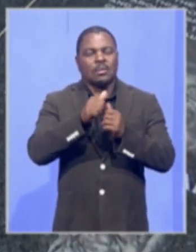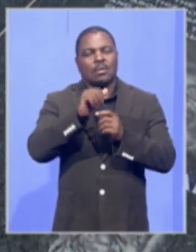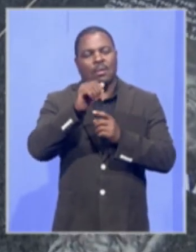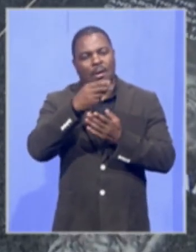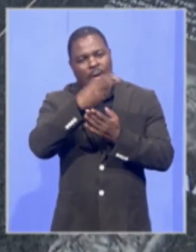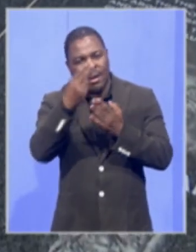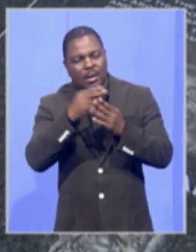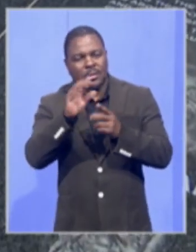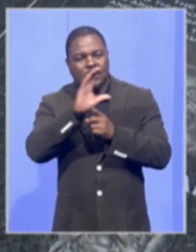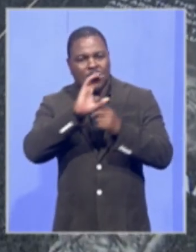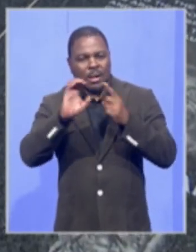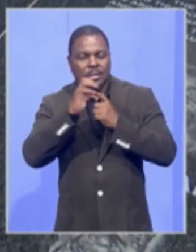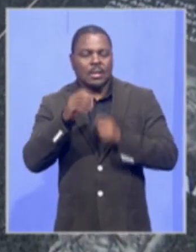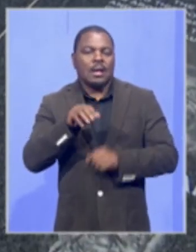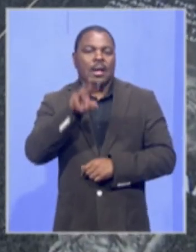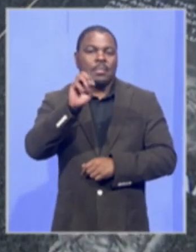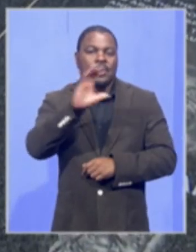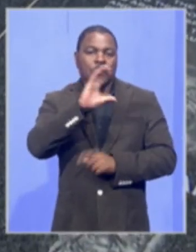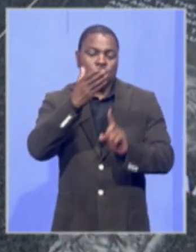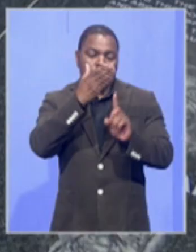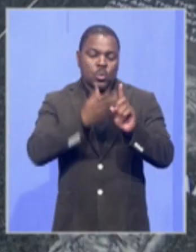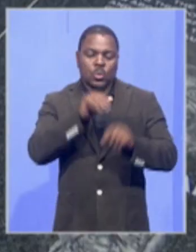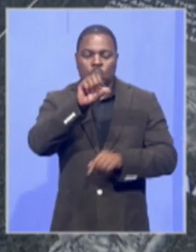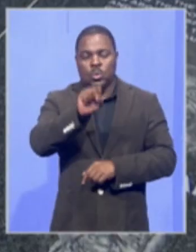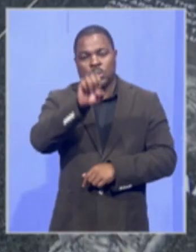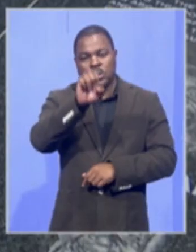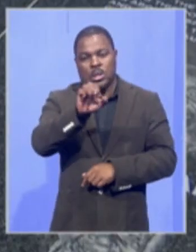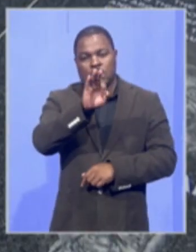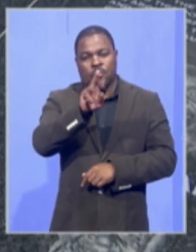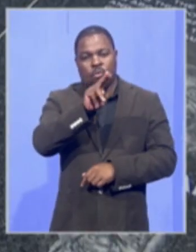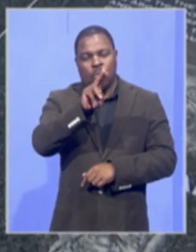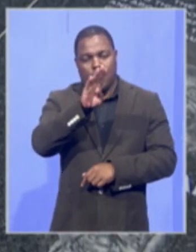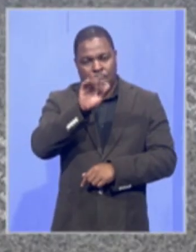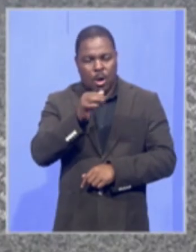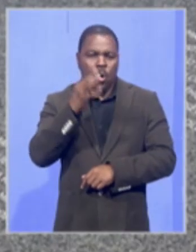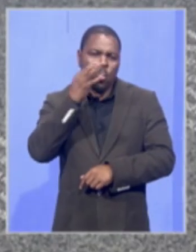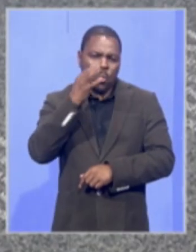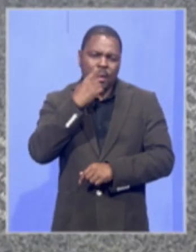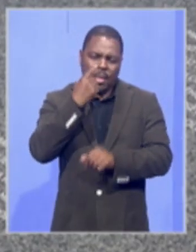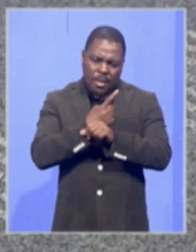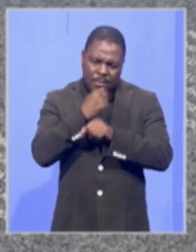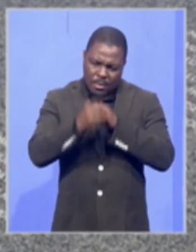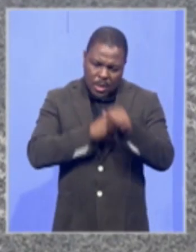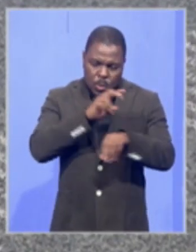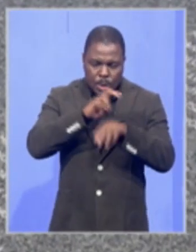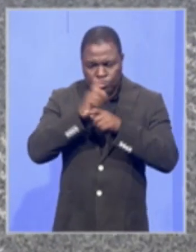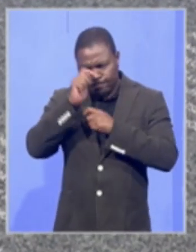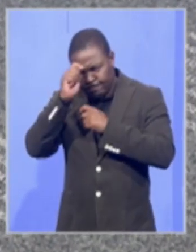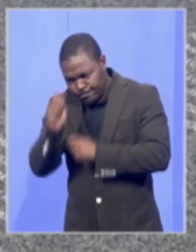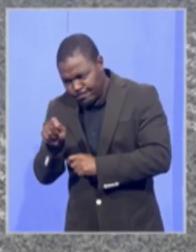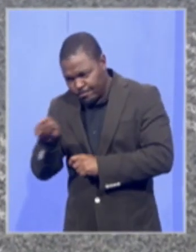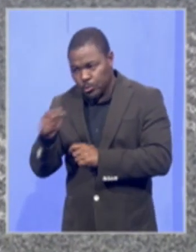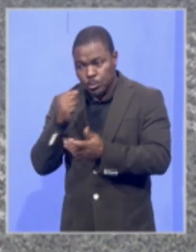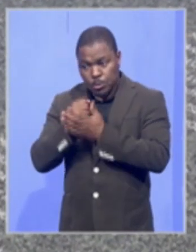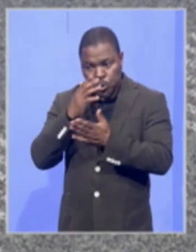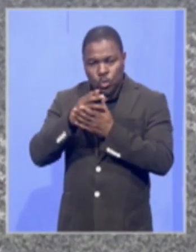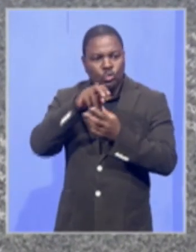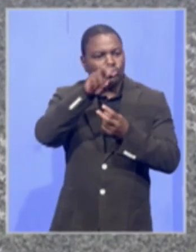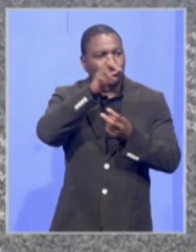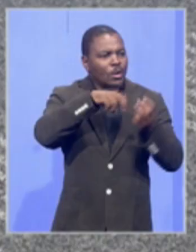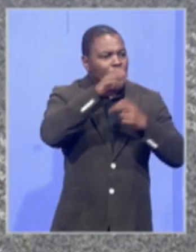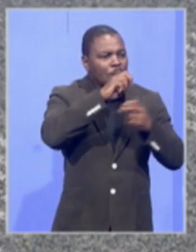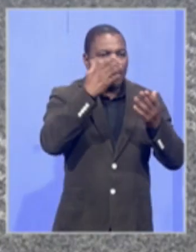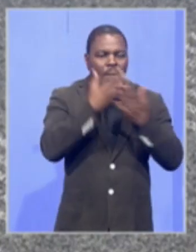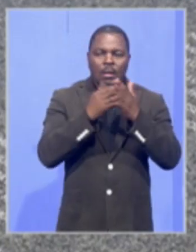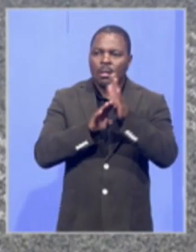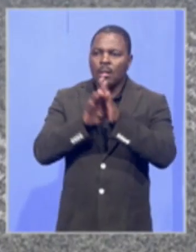State Ntombizanele Sefuba o re ketsahalo ena e lokela ho hopolwa selemo le selemo ho phahamisa lefapha la bohahlaudi le ho